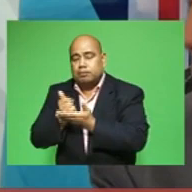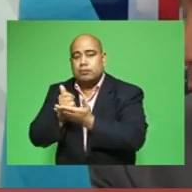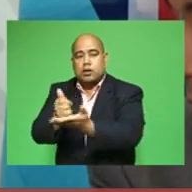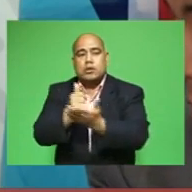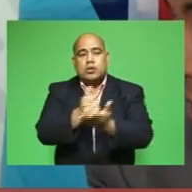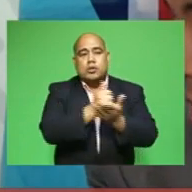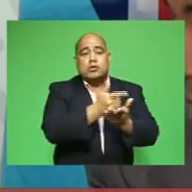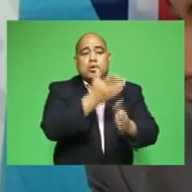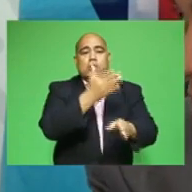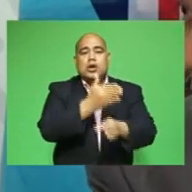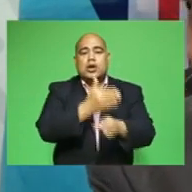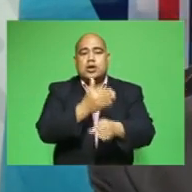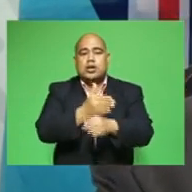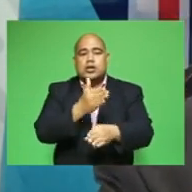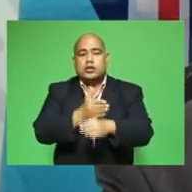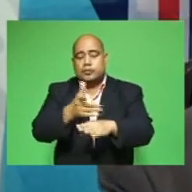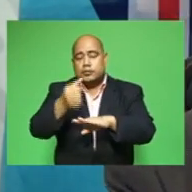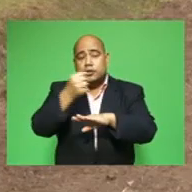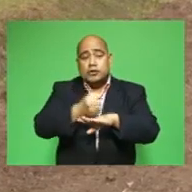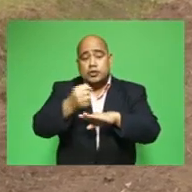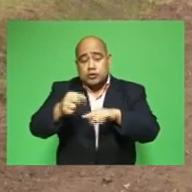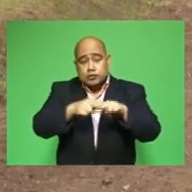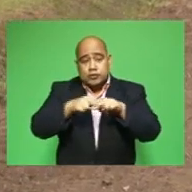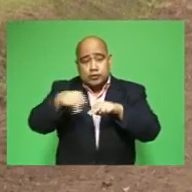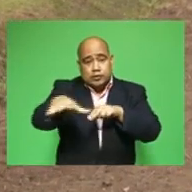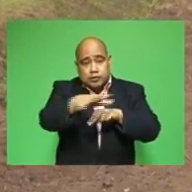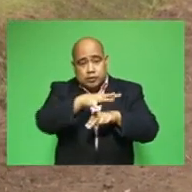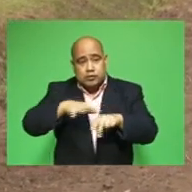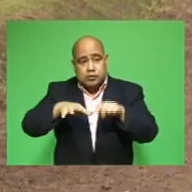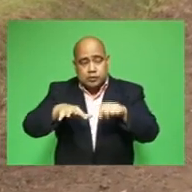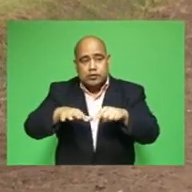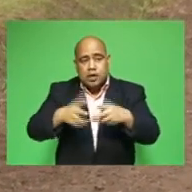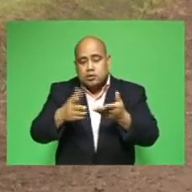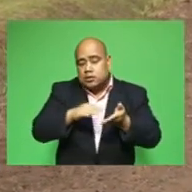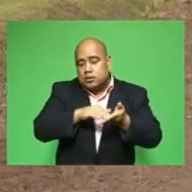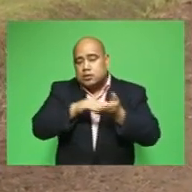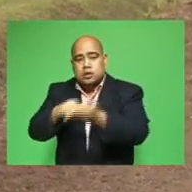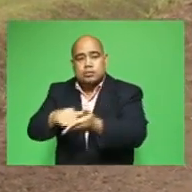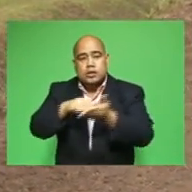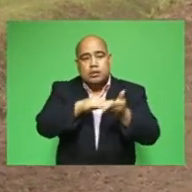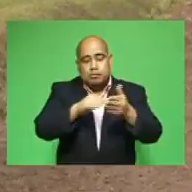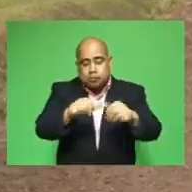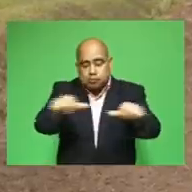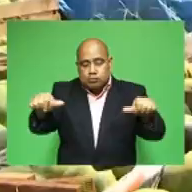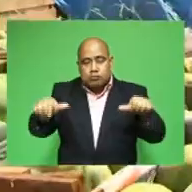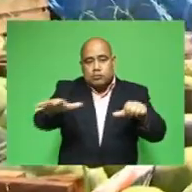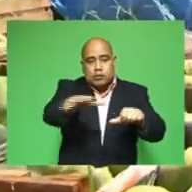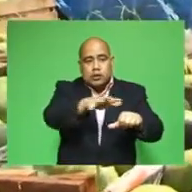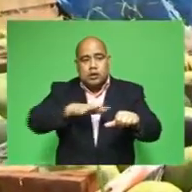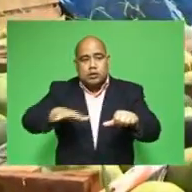by the government of Fiji to reform the agricultural sector and implement a new